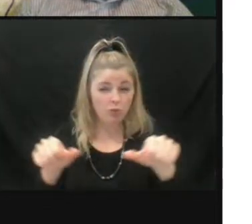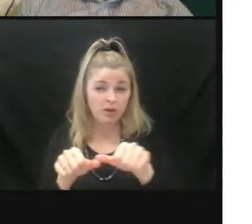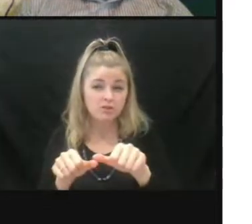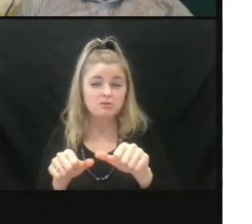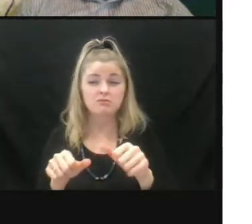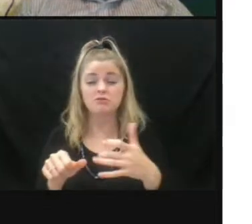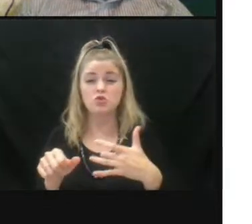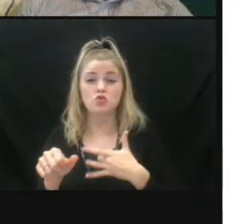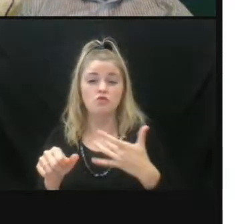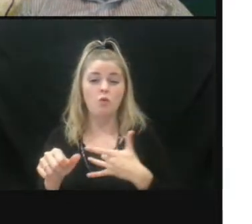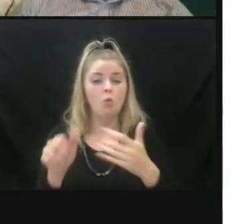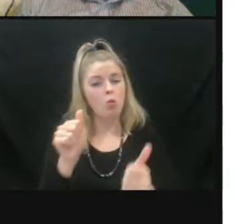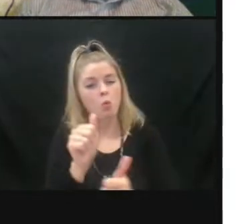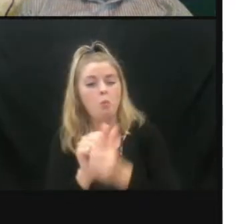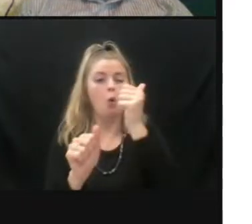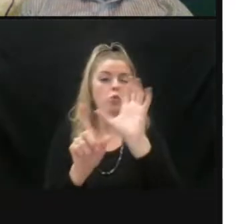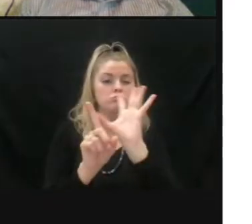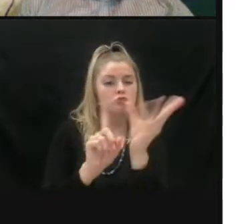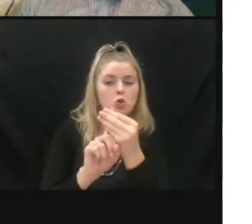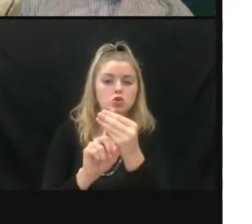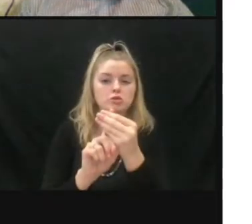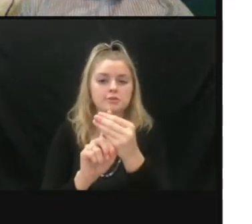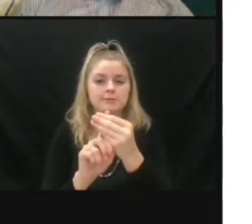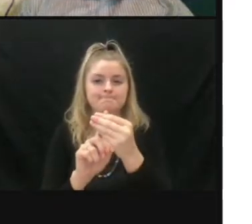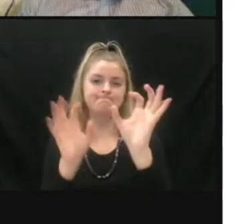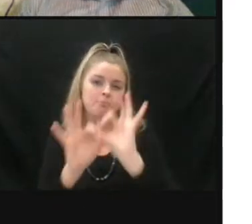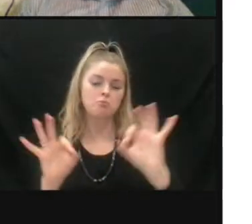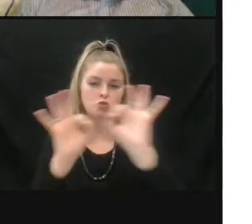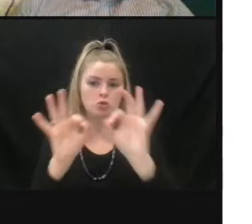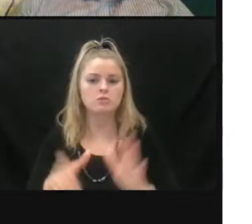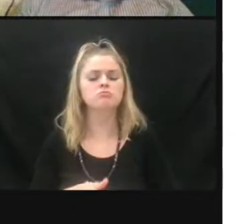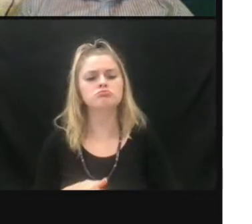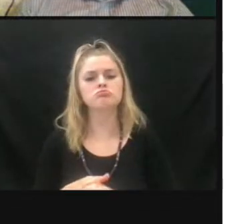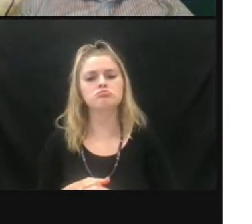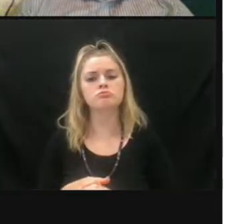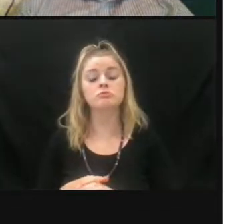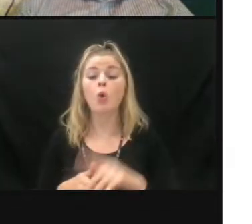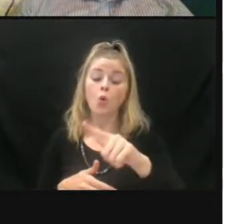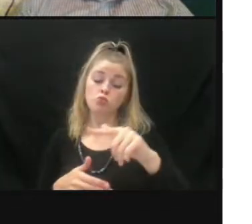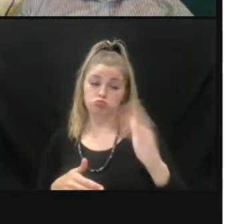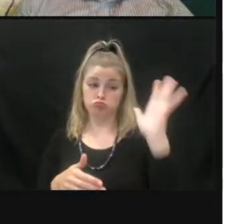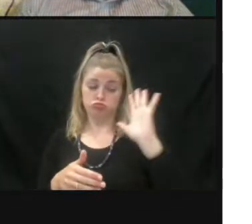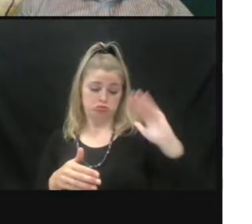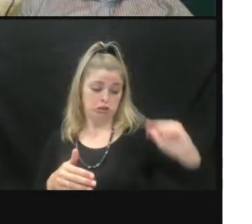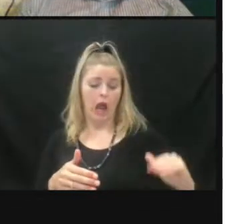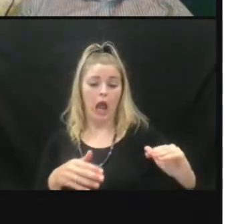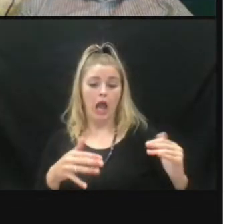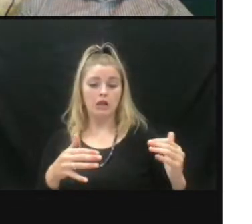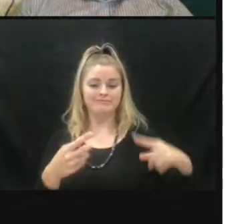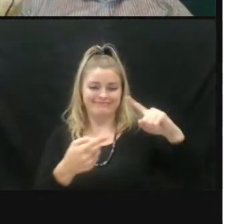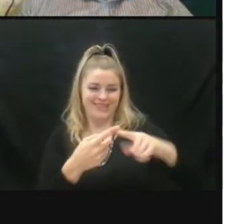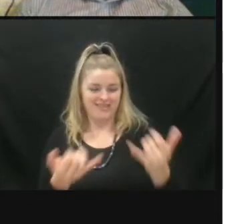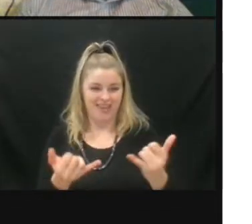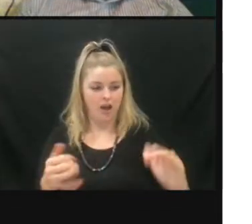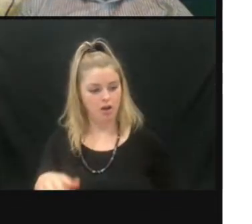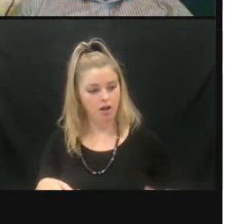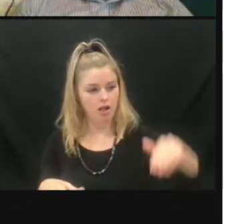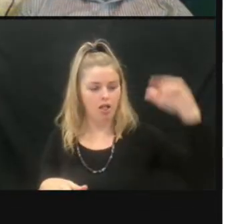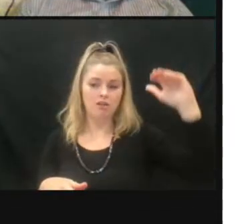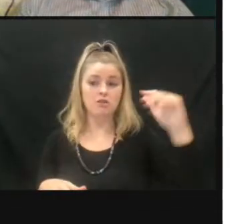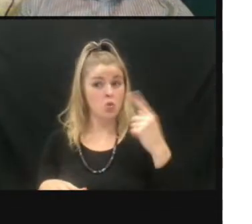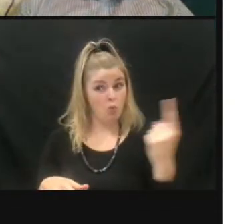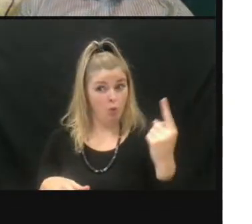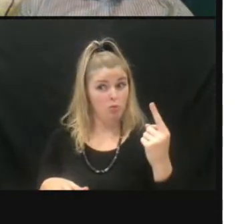feel holds the most cultural significance? How have things changed since you were a child, where you grew up? Have you always lived in your